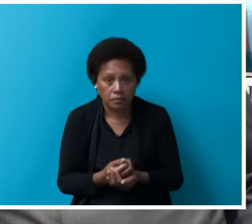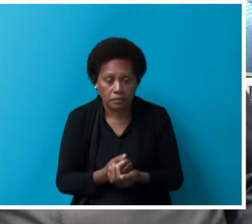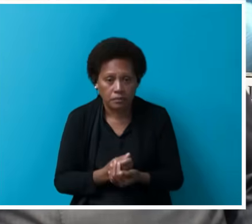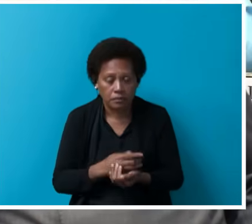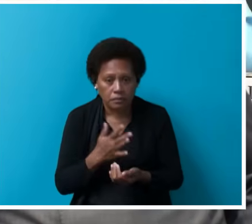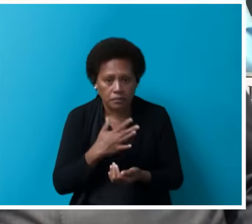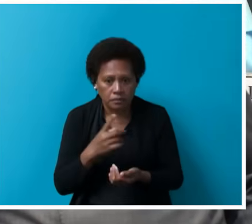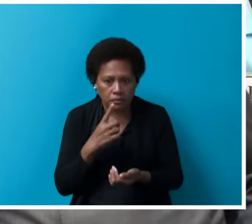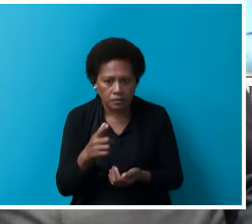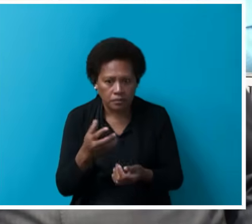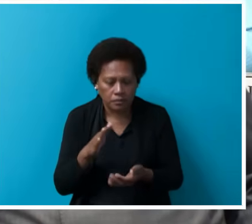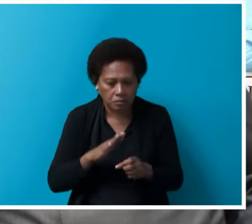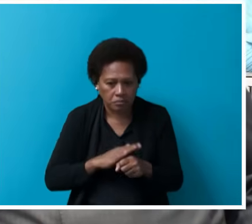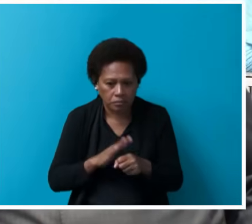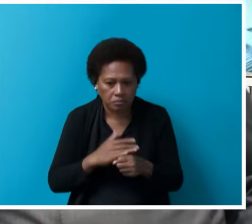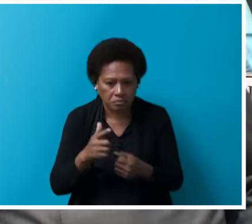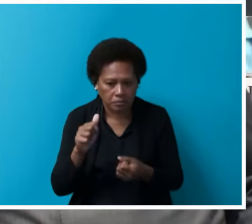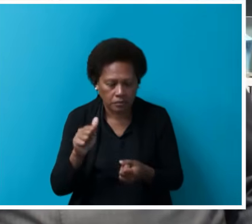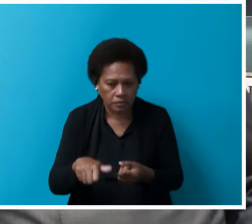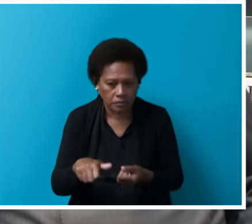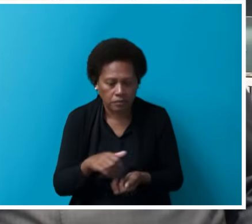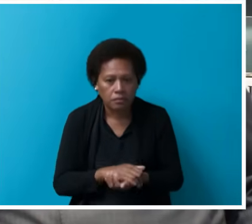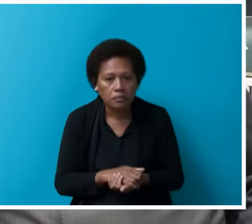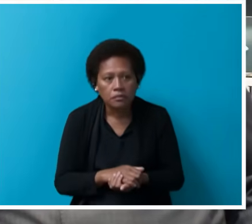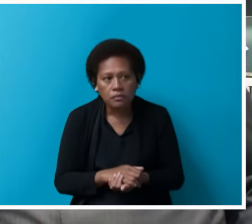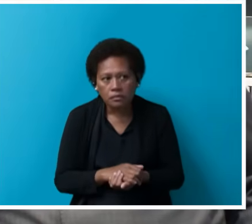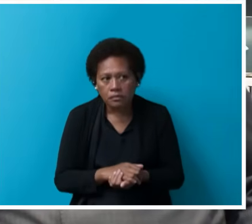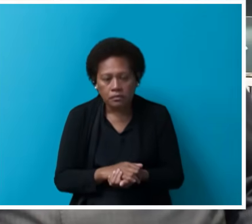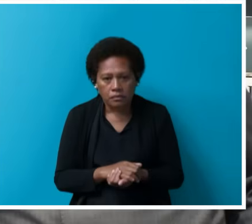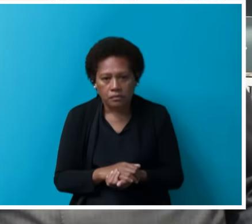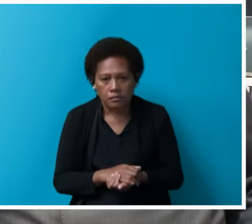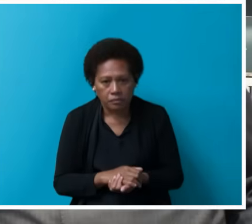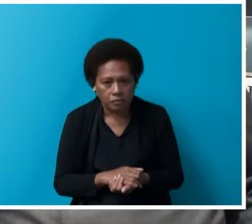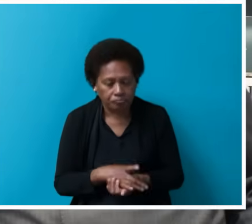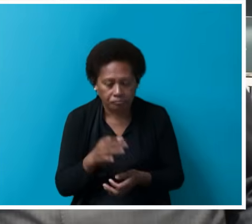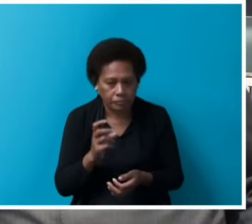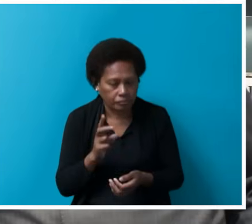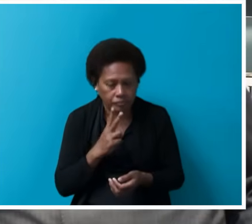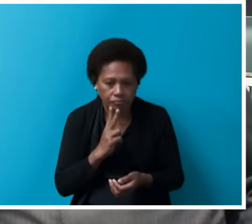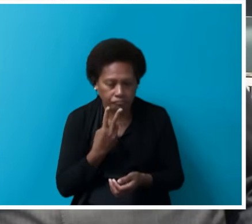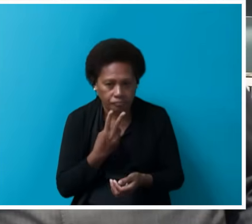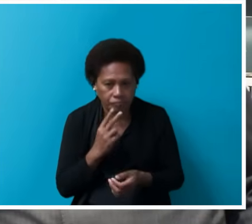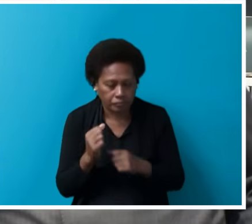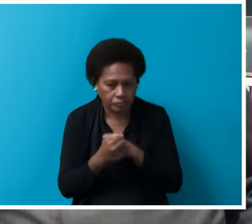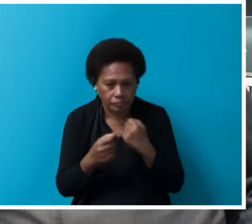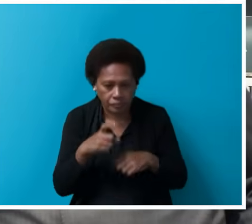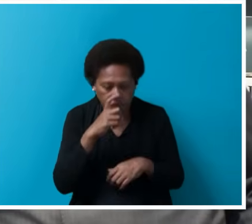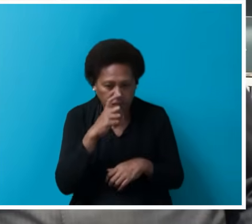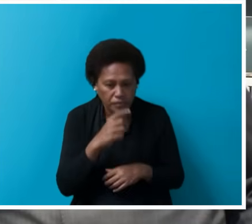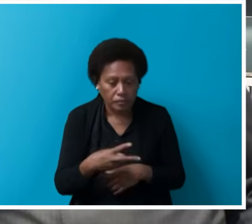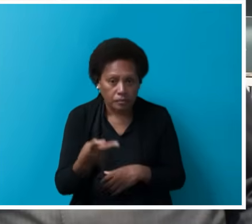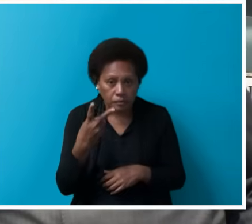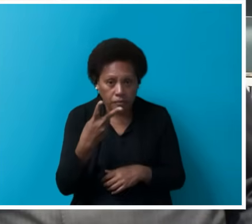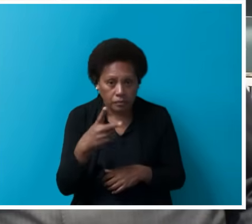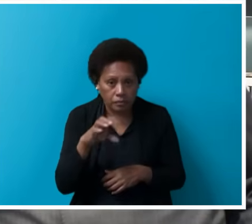let's not mislead our people. I'll give you some statistics. In 2010, 19,000